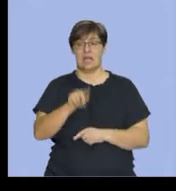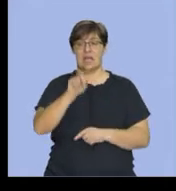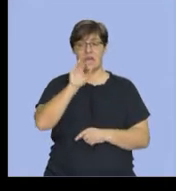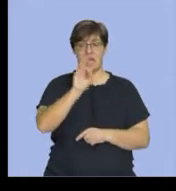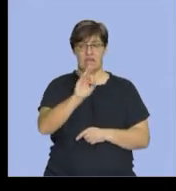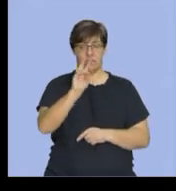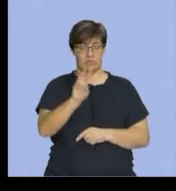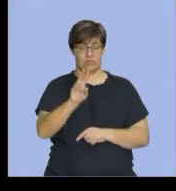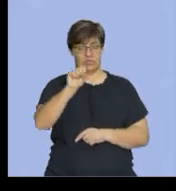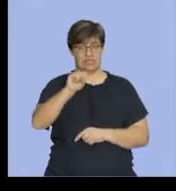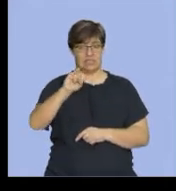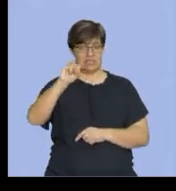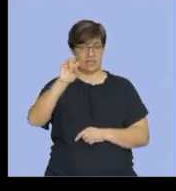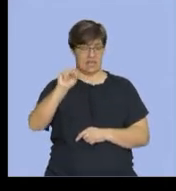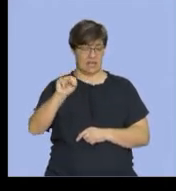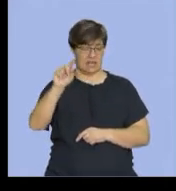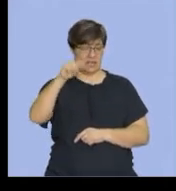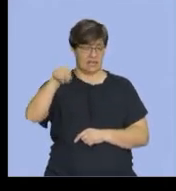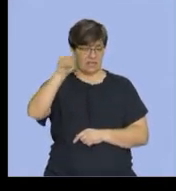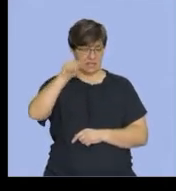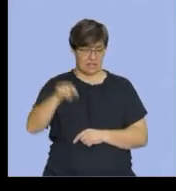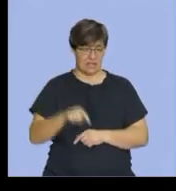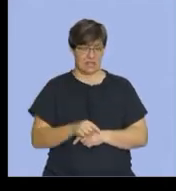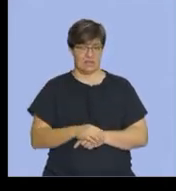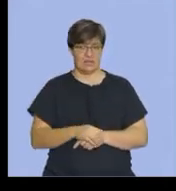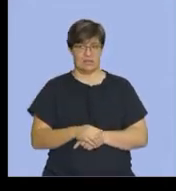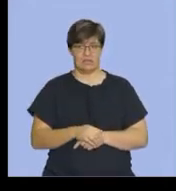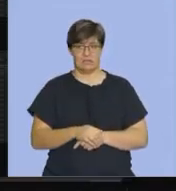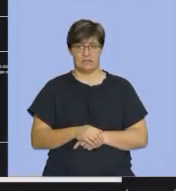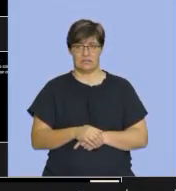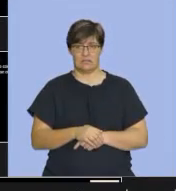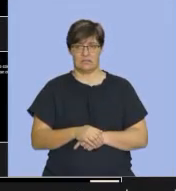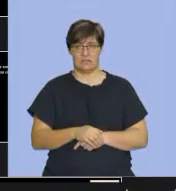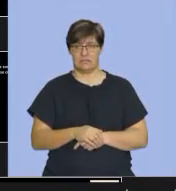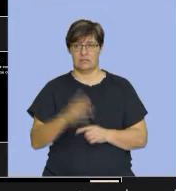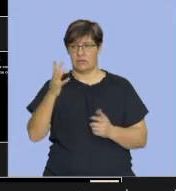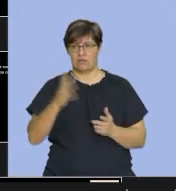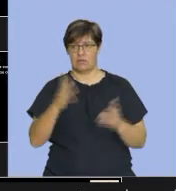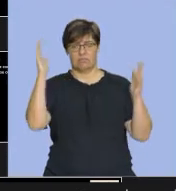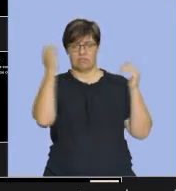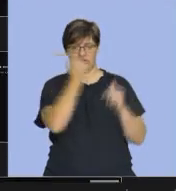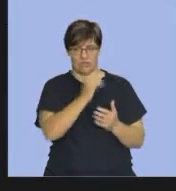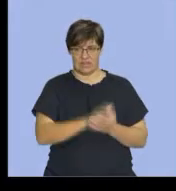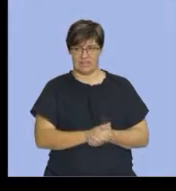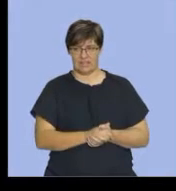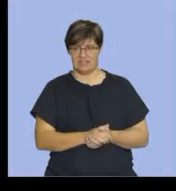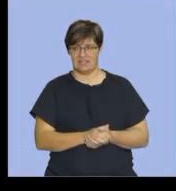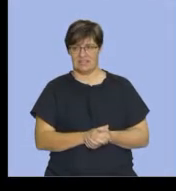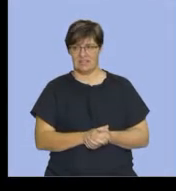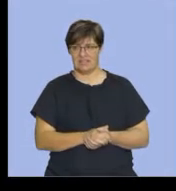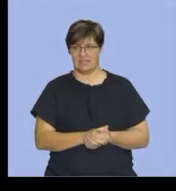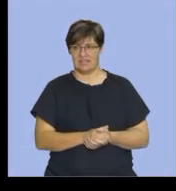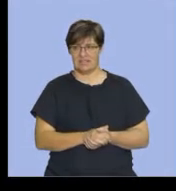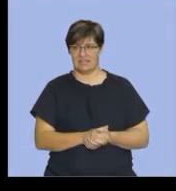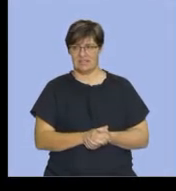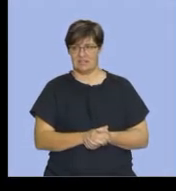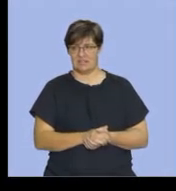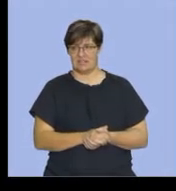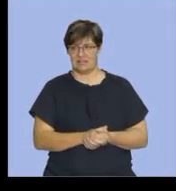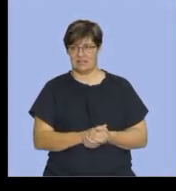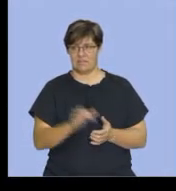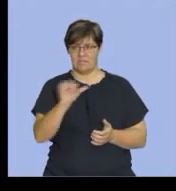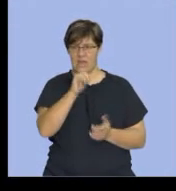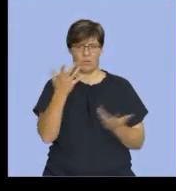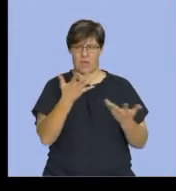sine theta. So that means, and again, oopsie, sorry about that.